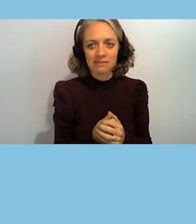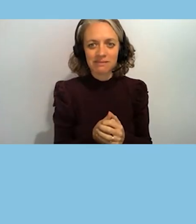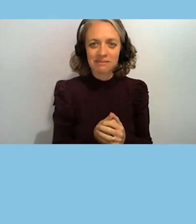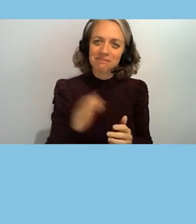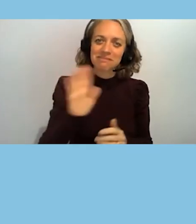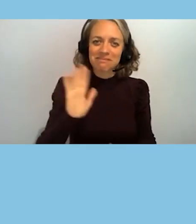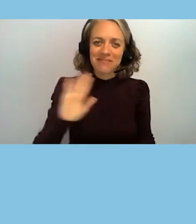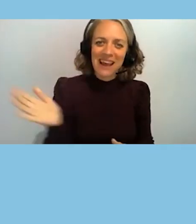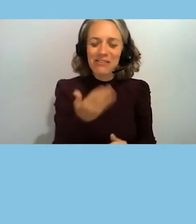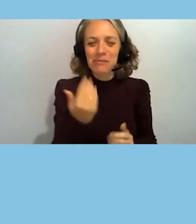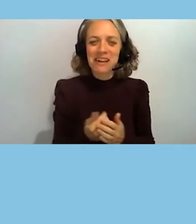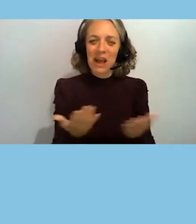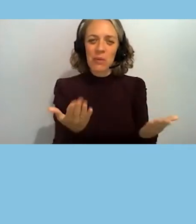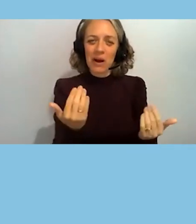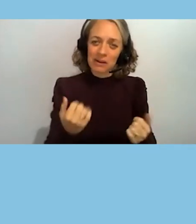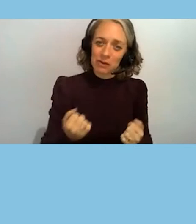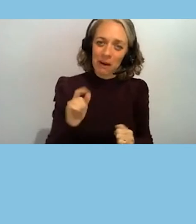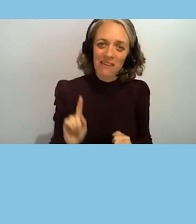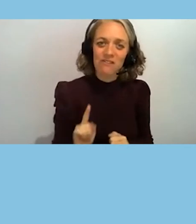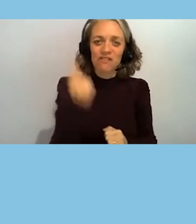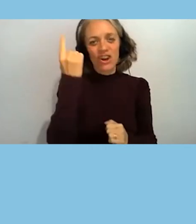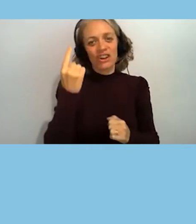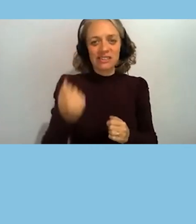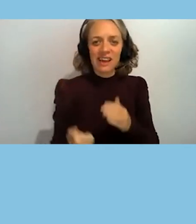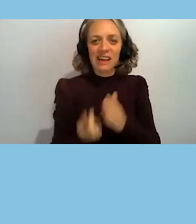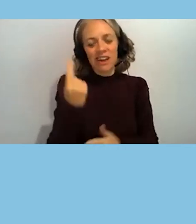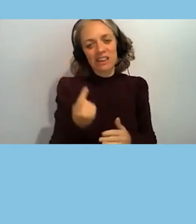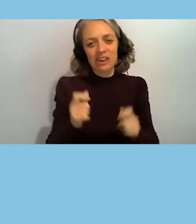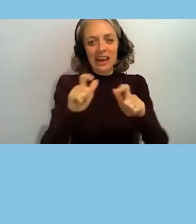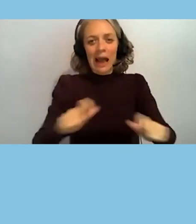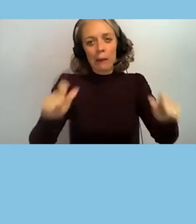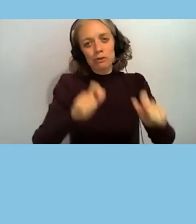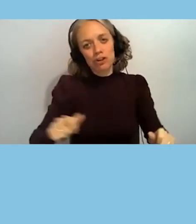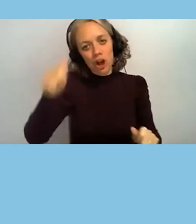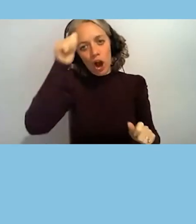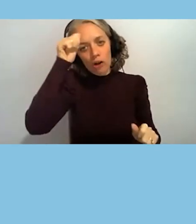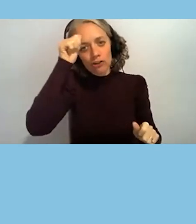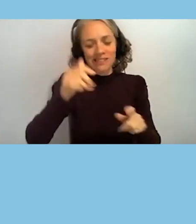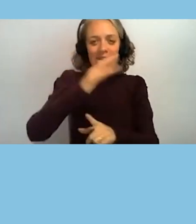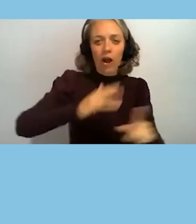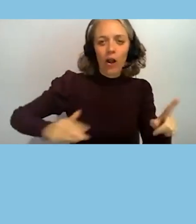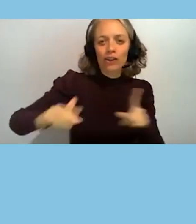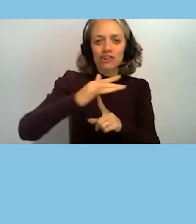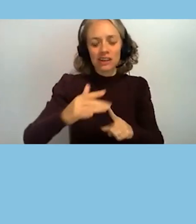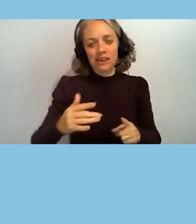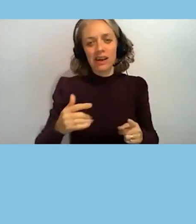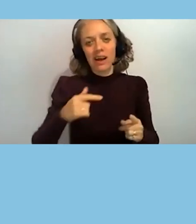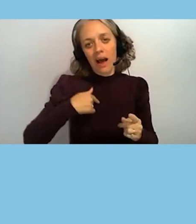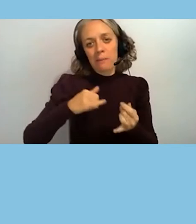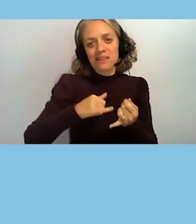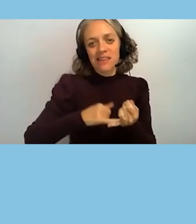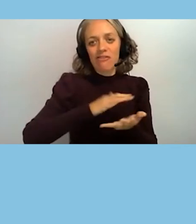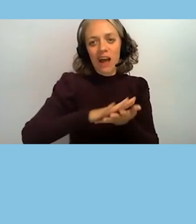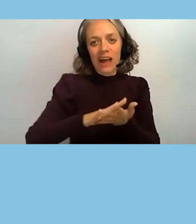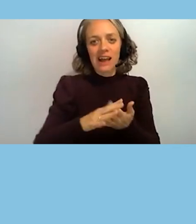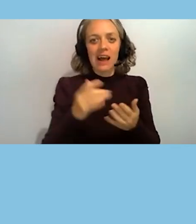Hello, everyone, and welcome to the first event in Caption Conscious Ecology. I'm Sarah Hayden. I'm a white woman wearing big